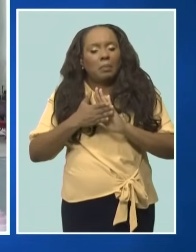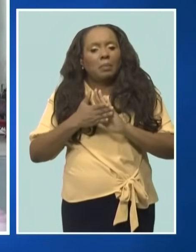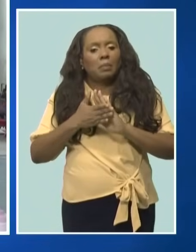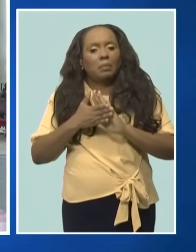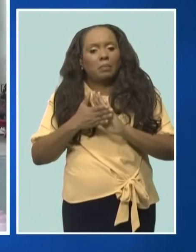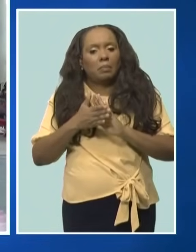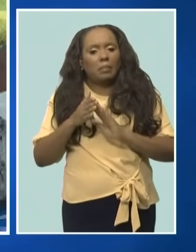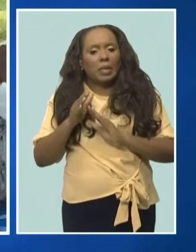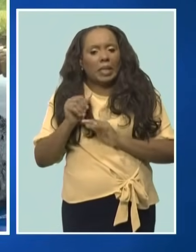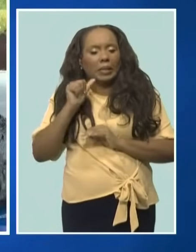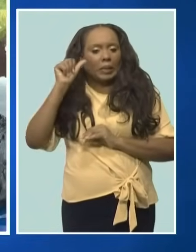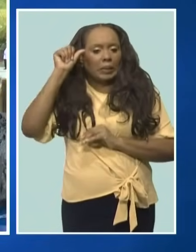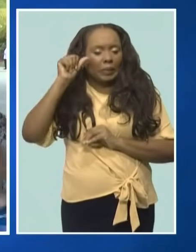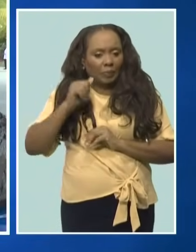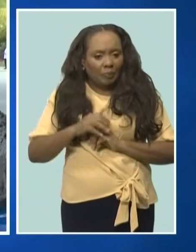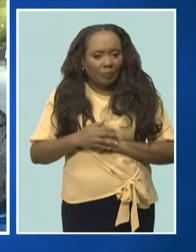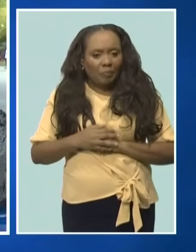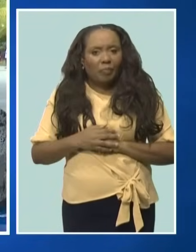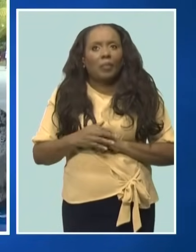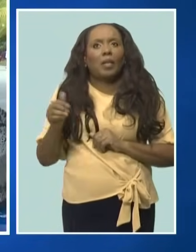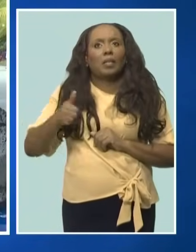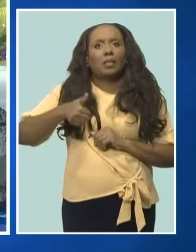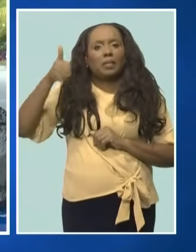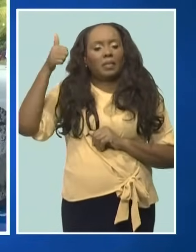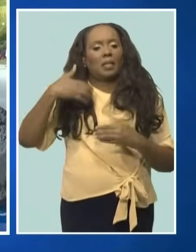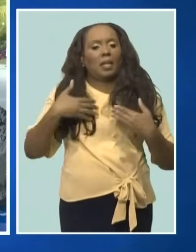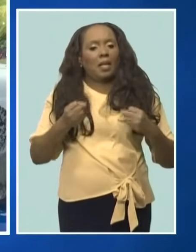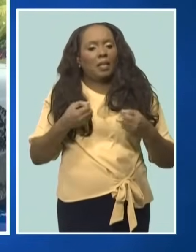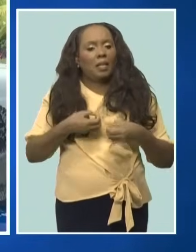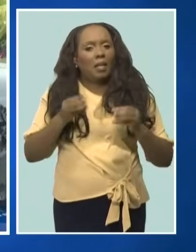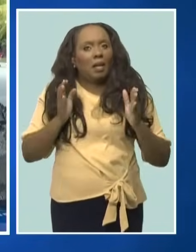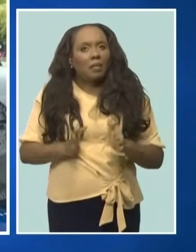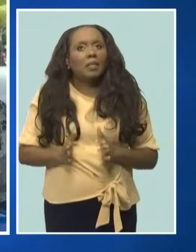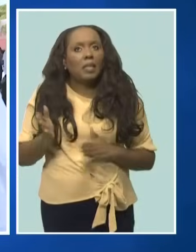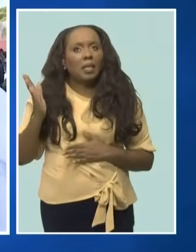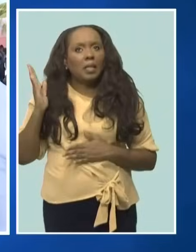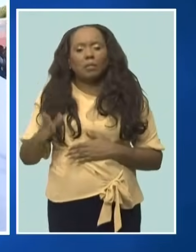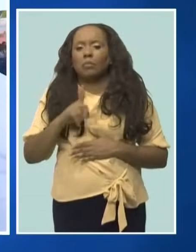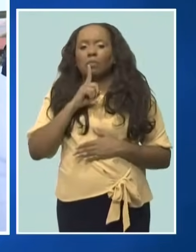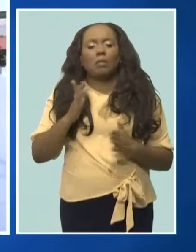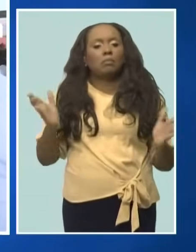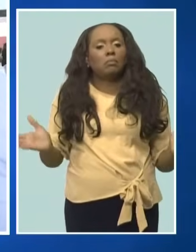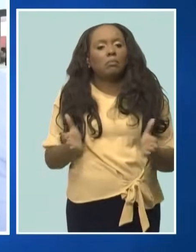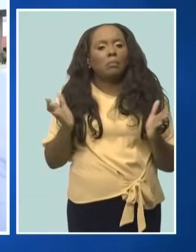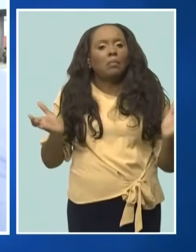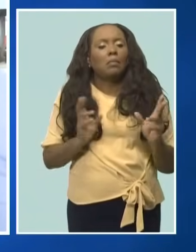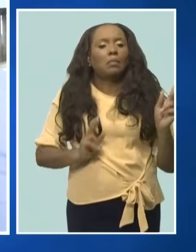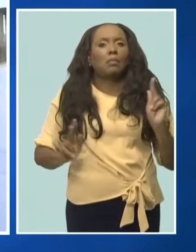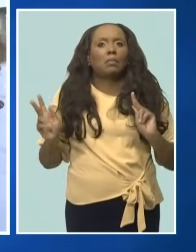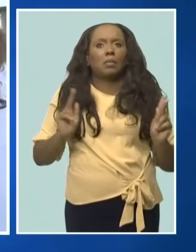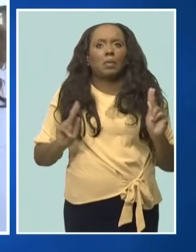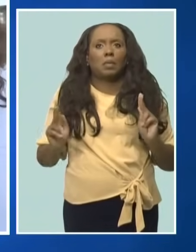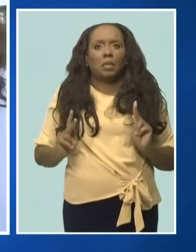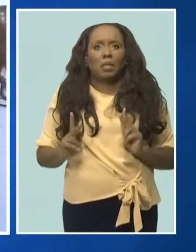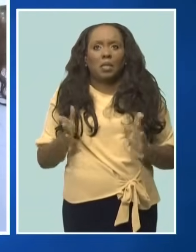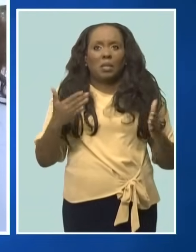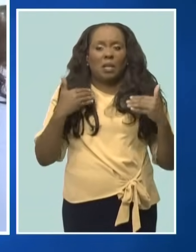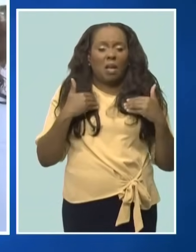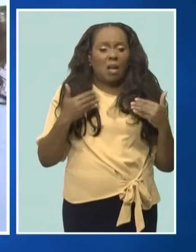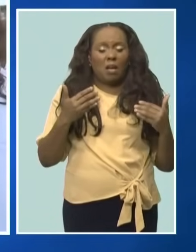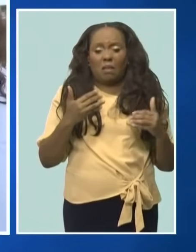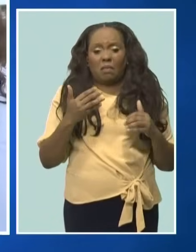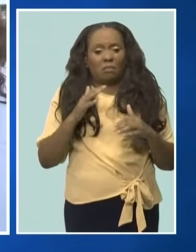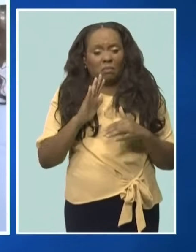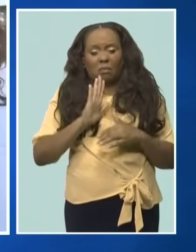much shorter. Senior Environmental Health Officer Erskine Springer is urging householders to remove all bromeliads